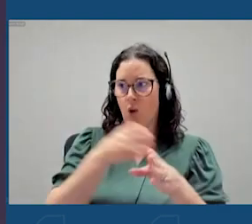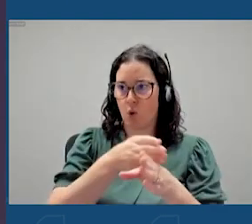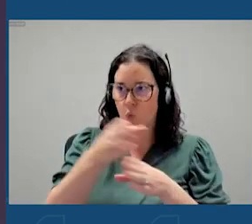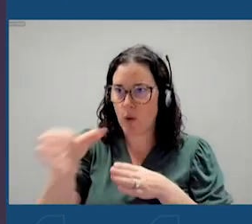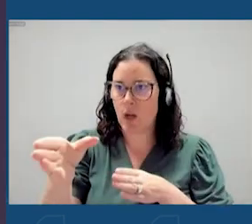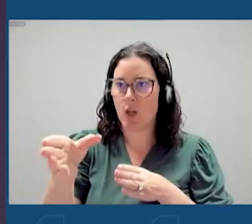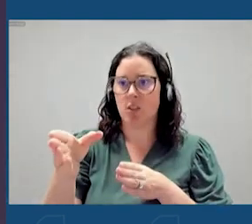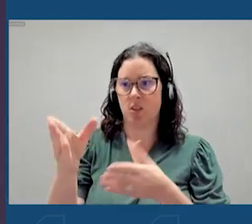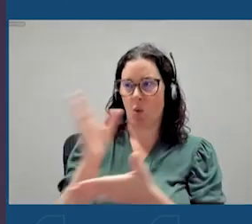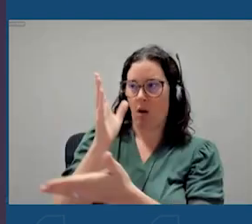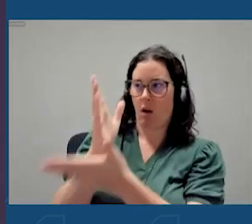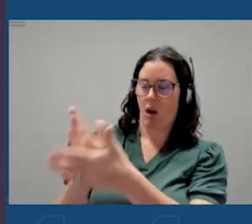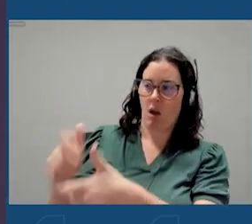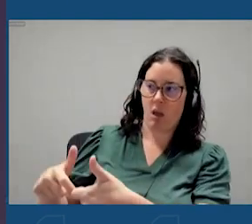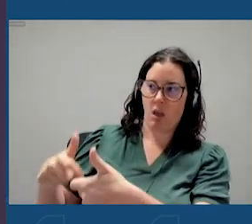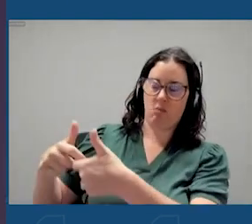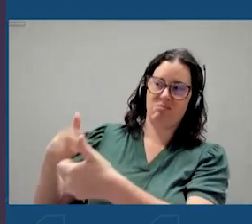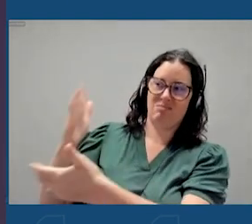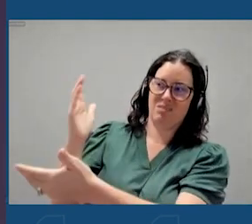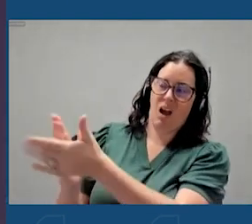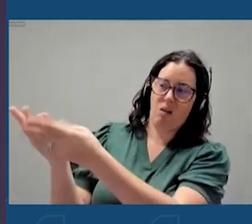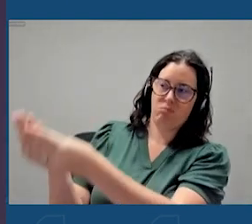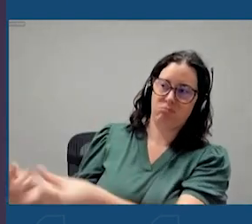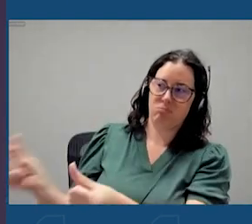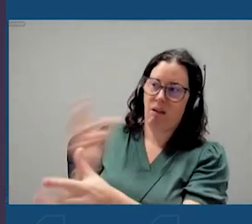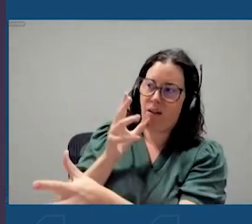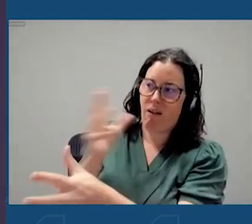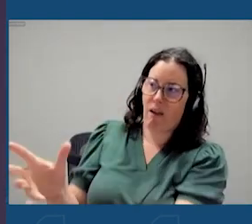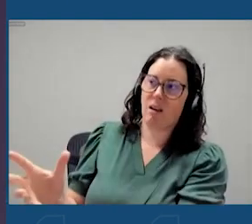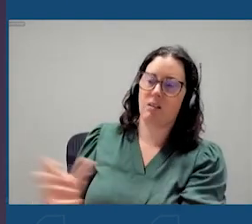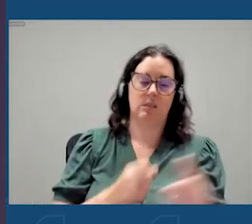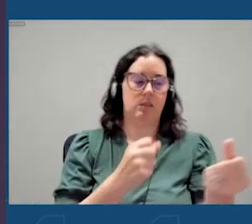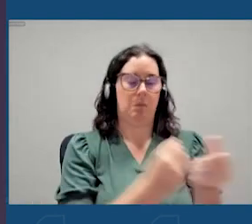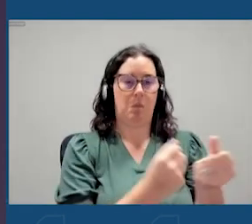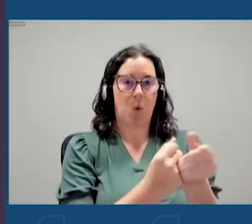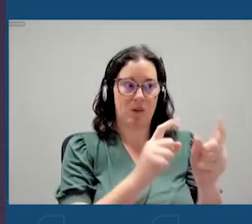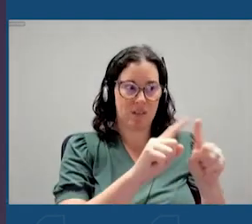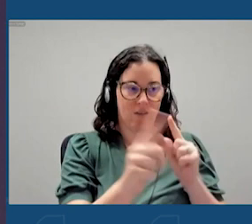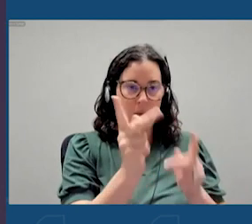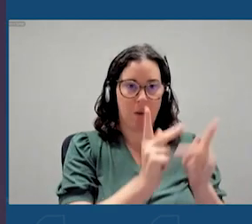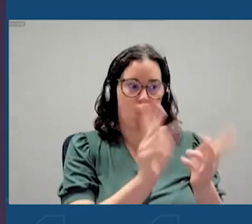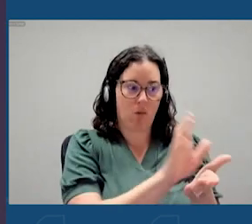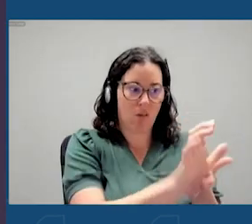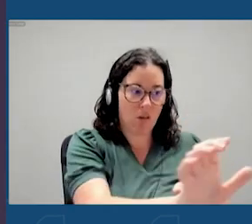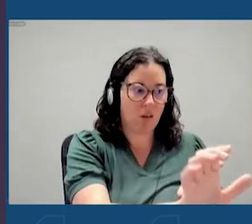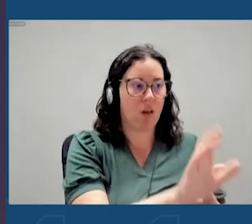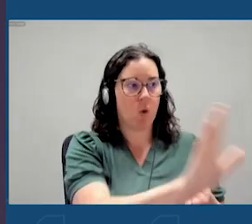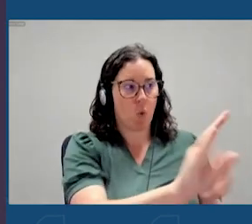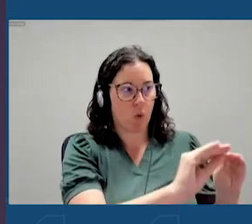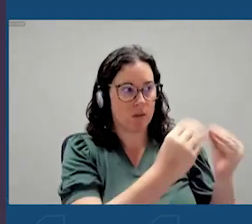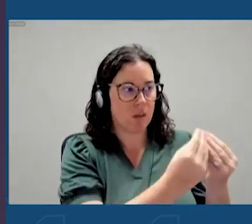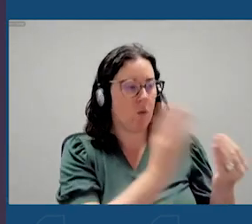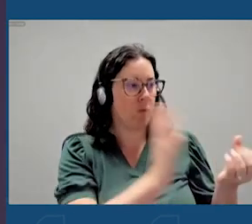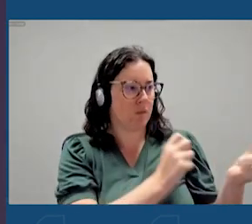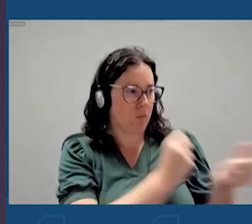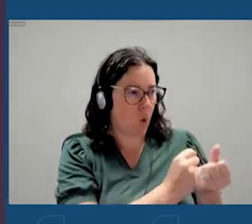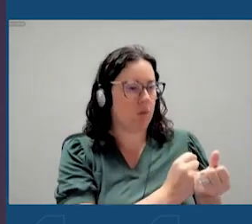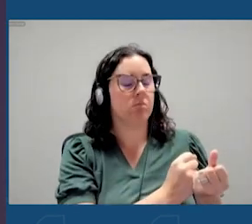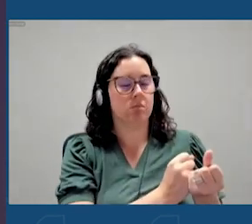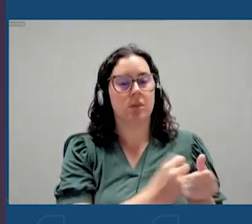hate and standing up for organizations and marginalized people. So today I'm here to